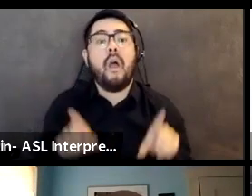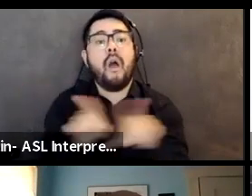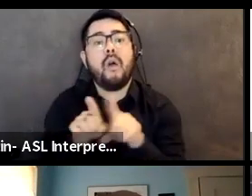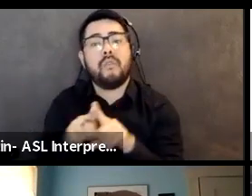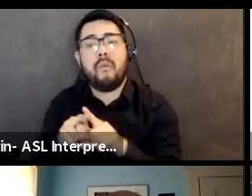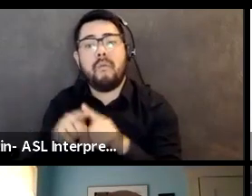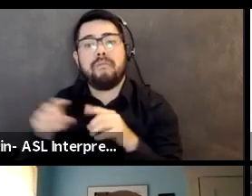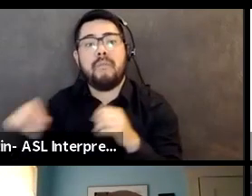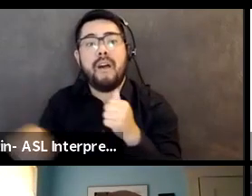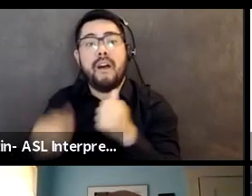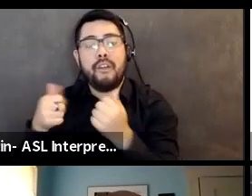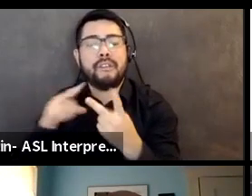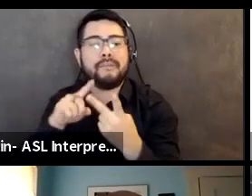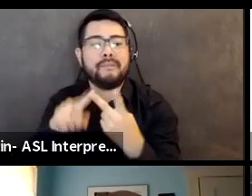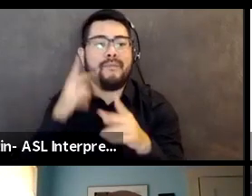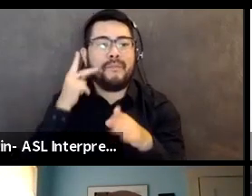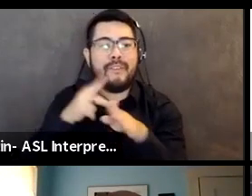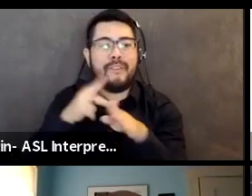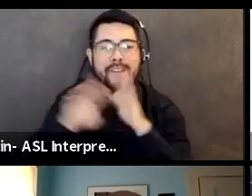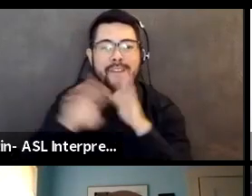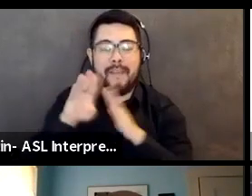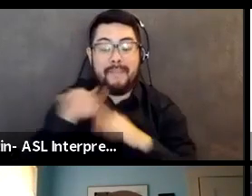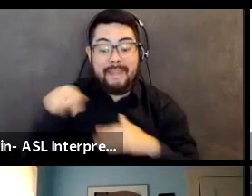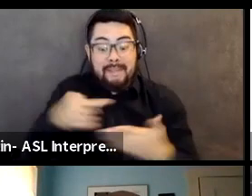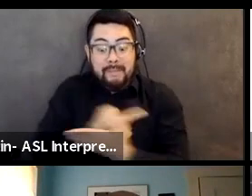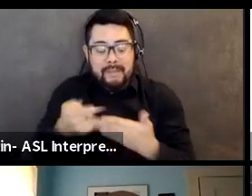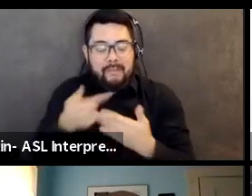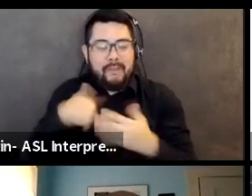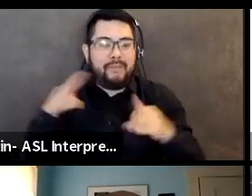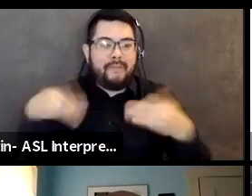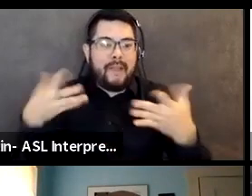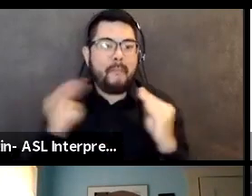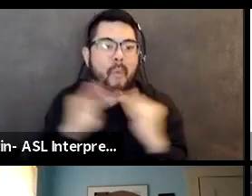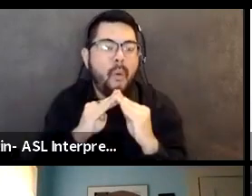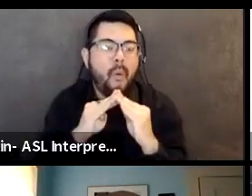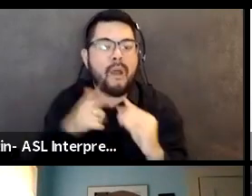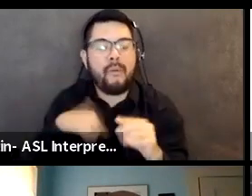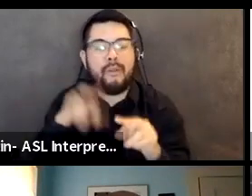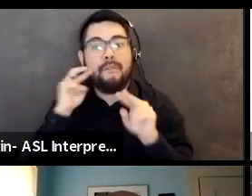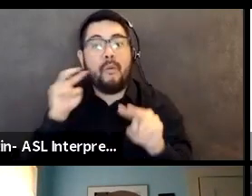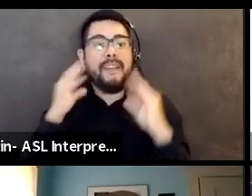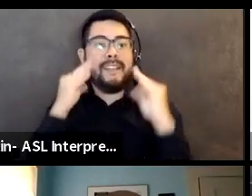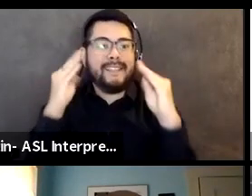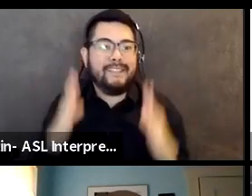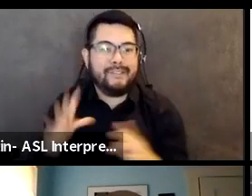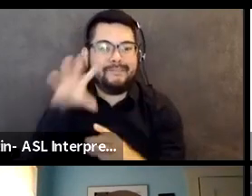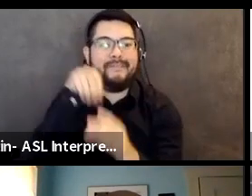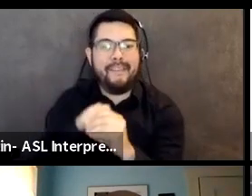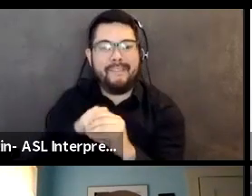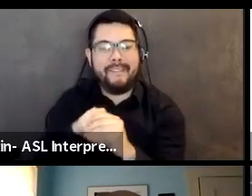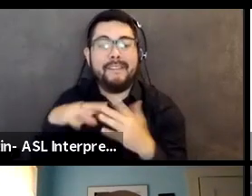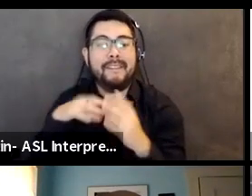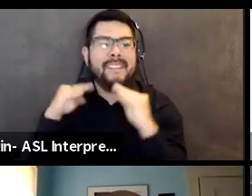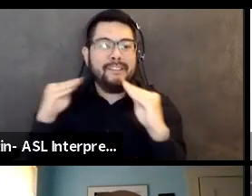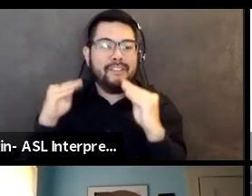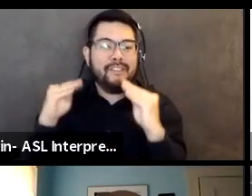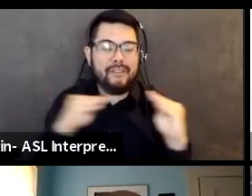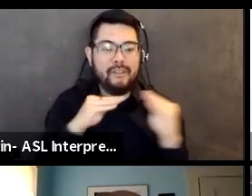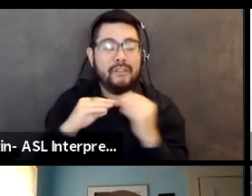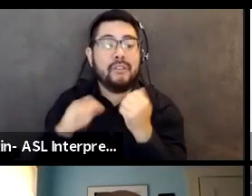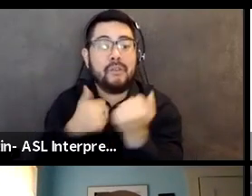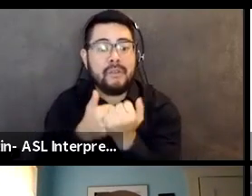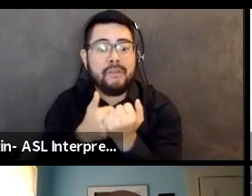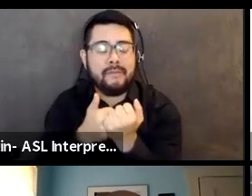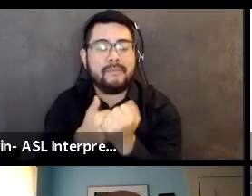development opportunities with our teachers earlier this week and look forward to their participation in the days ahead these workshops will cover everything